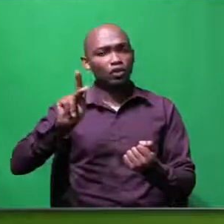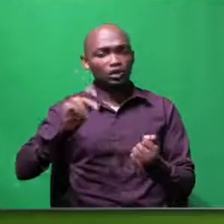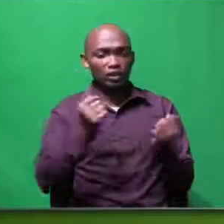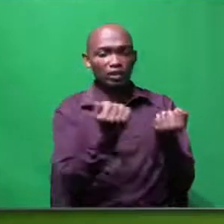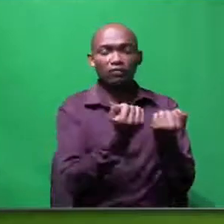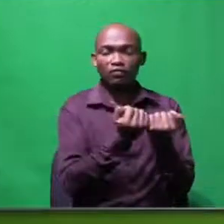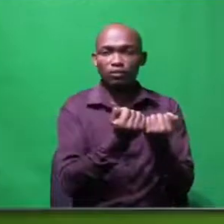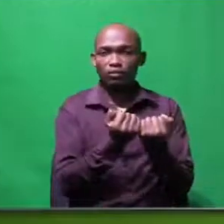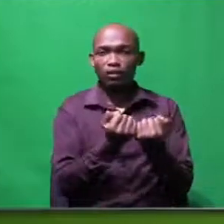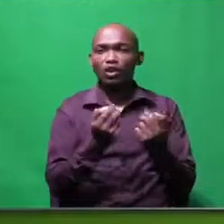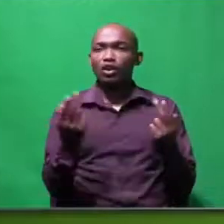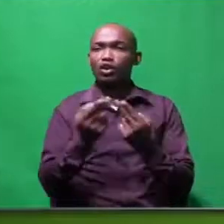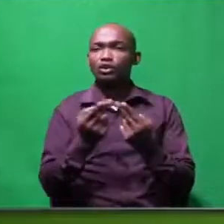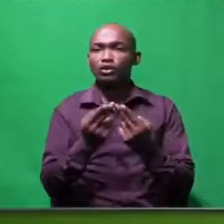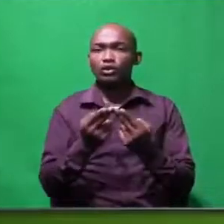into